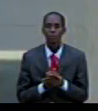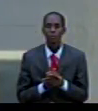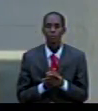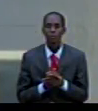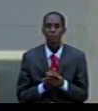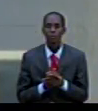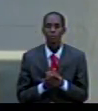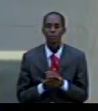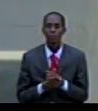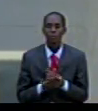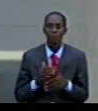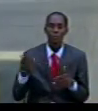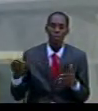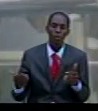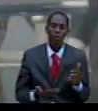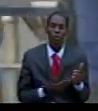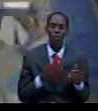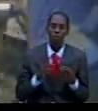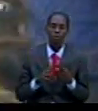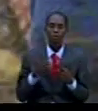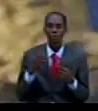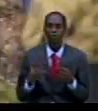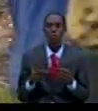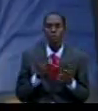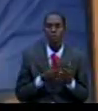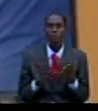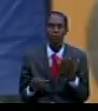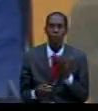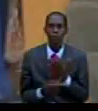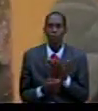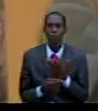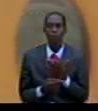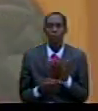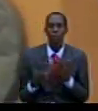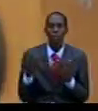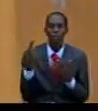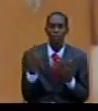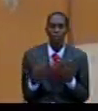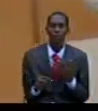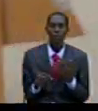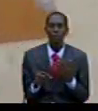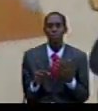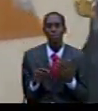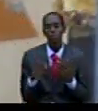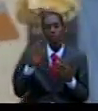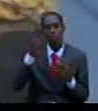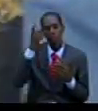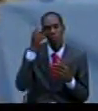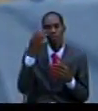Welcome to the crusade, the executive governor for your state,